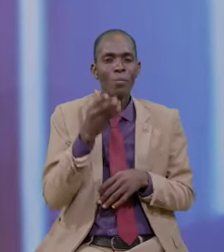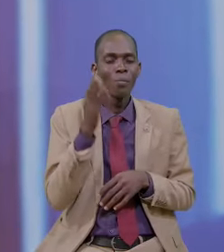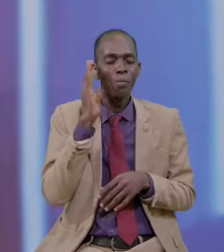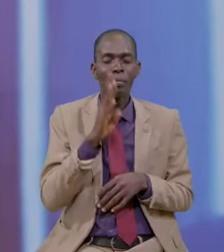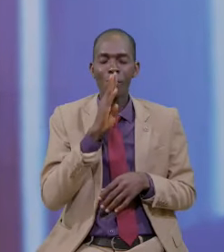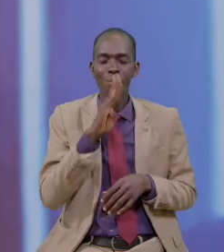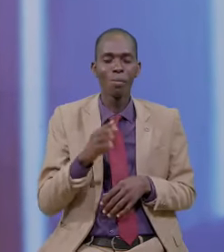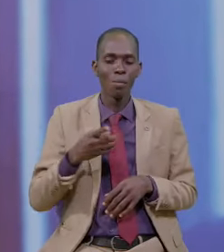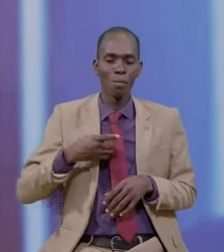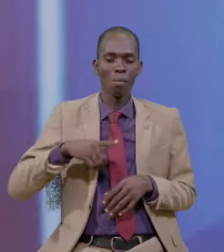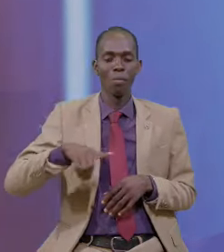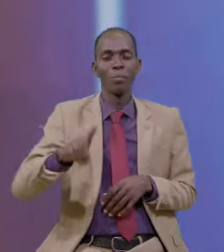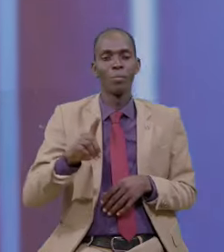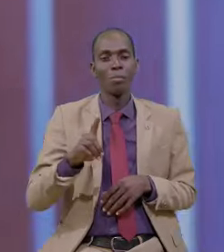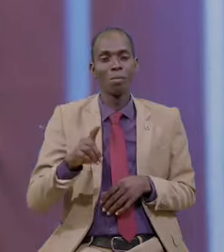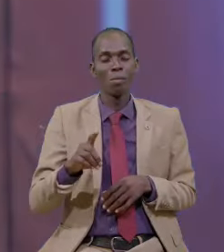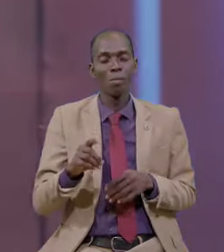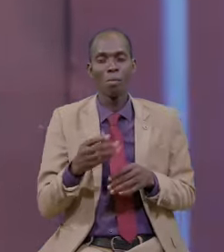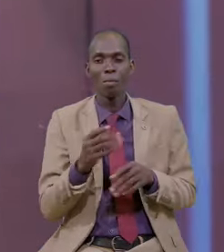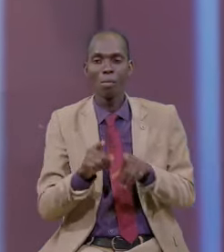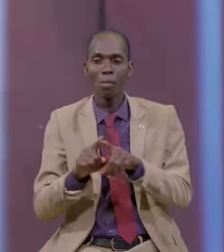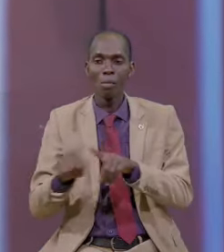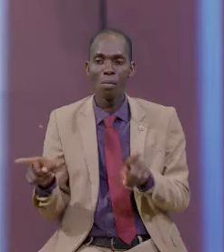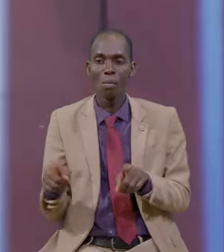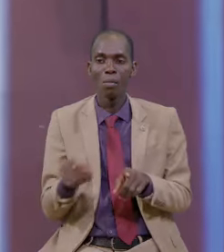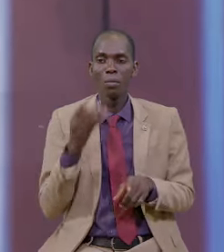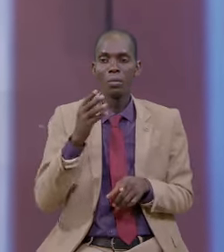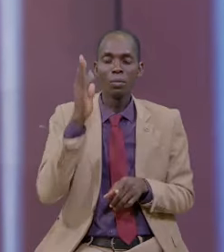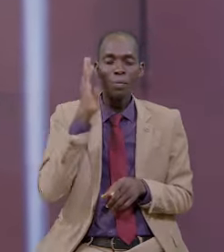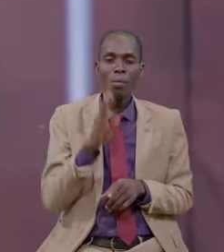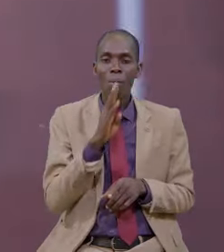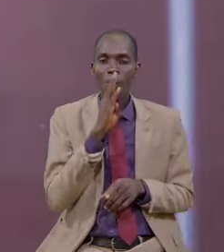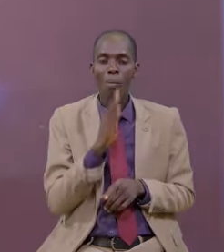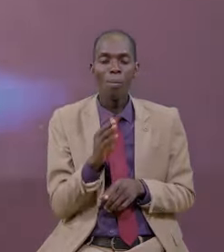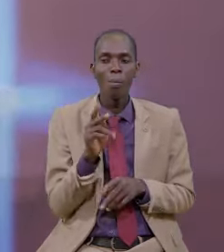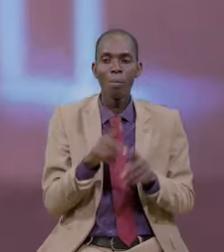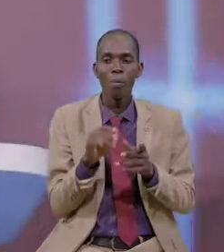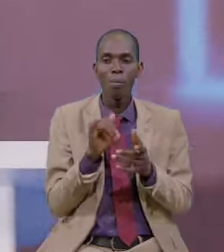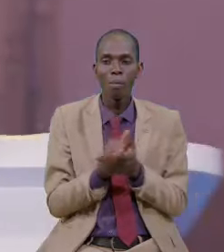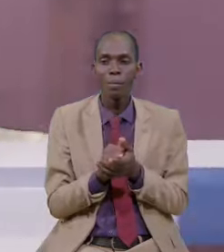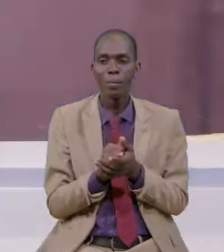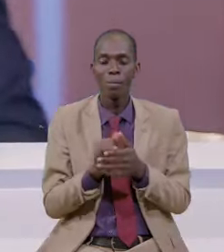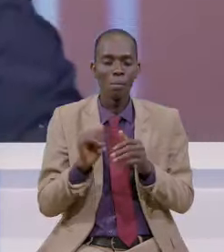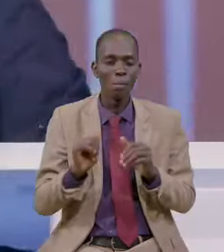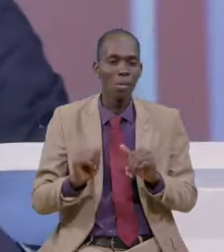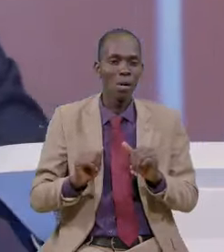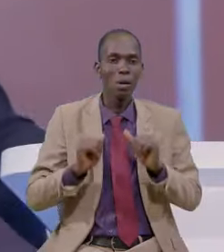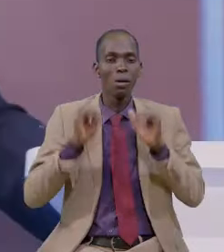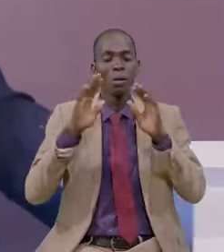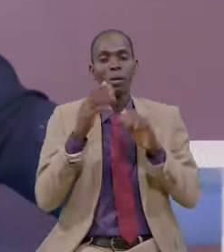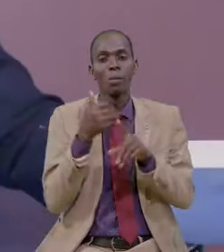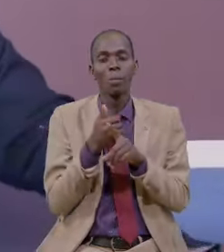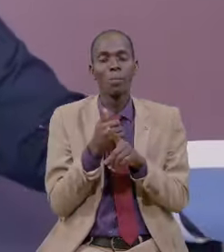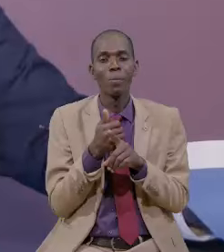denominationalism, there will be fanaticism, there will be those who will fight